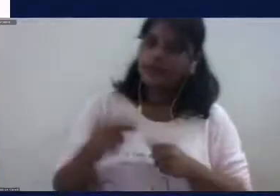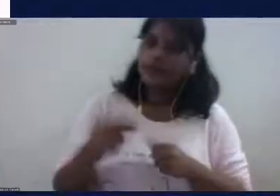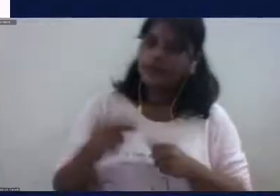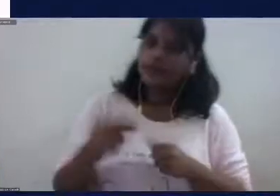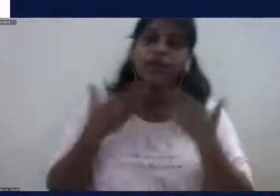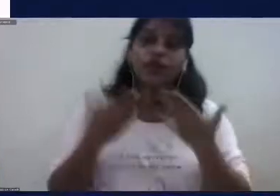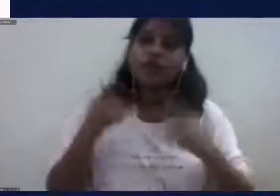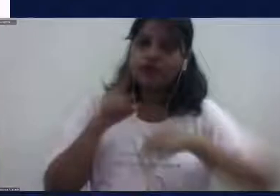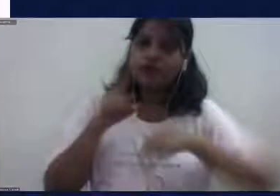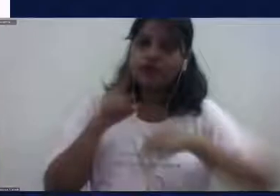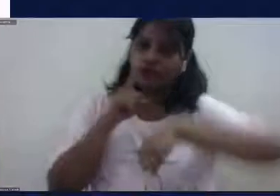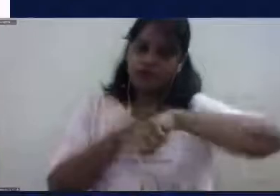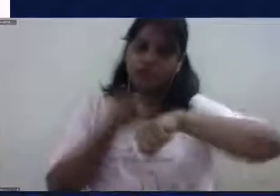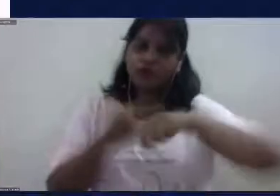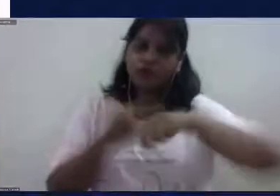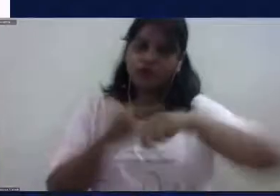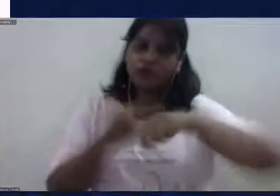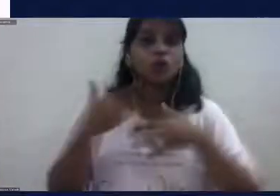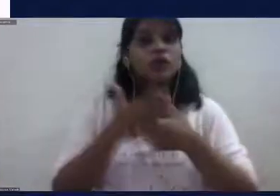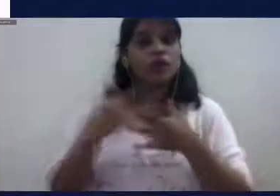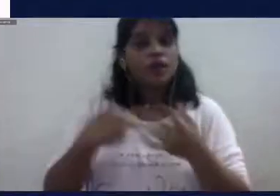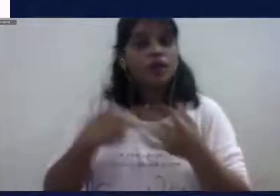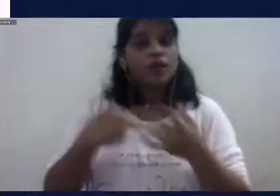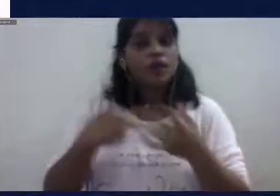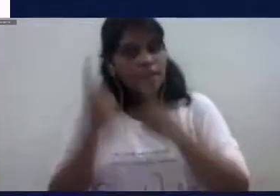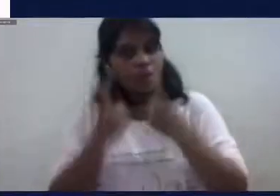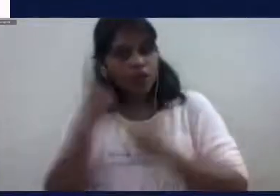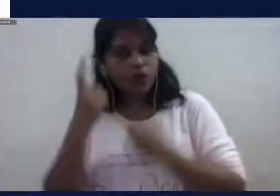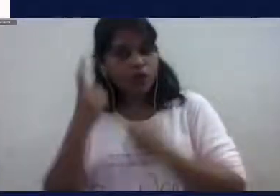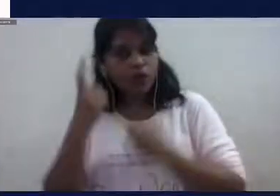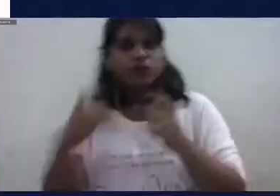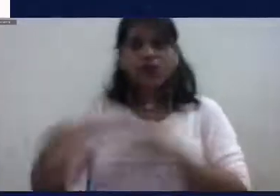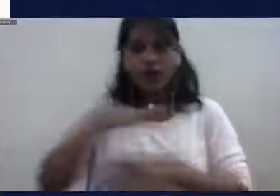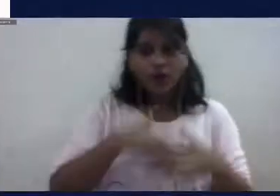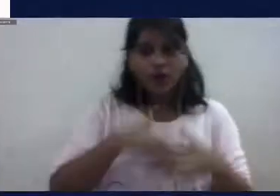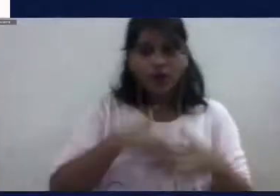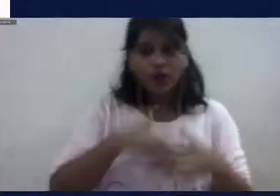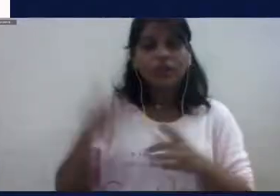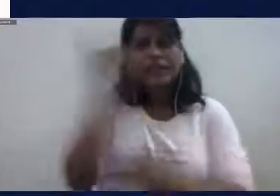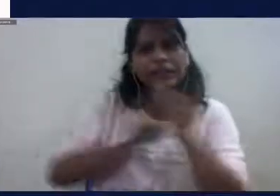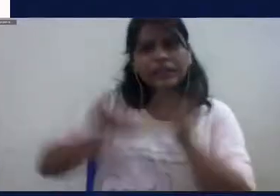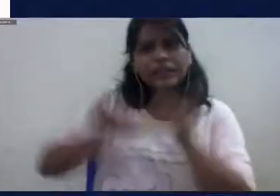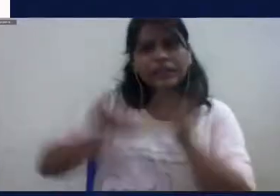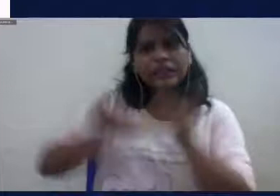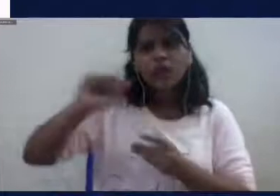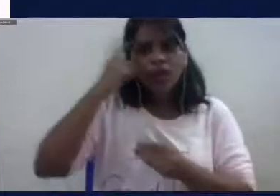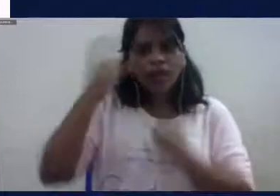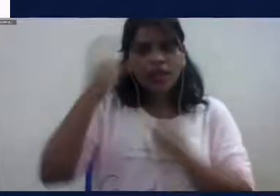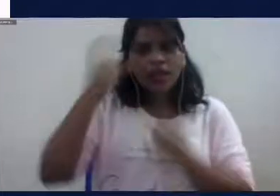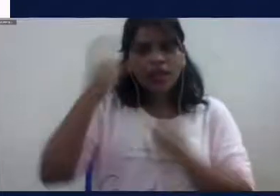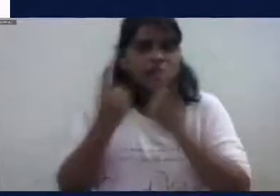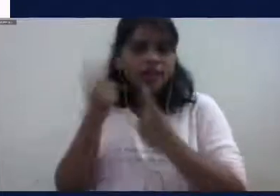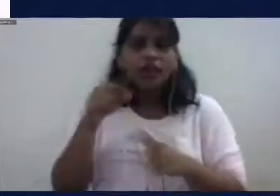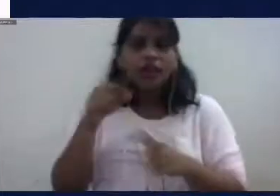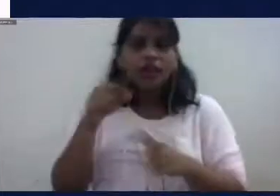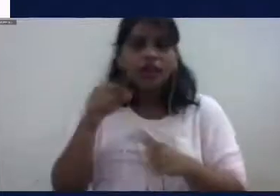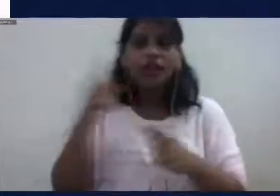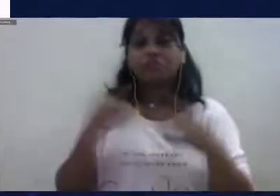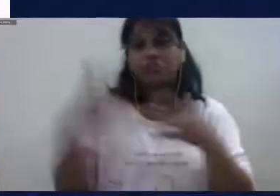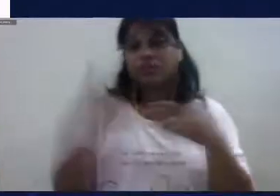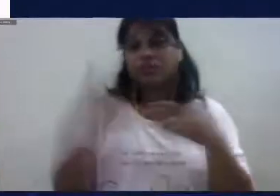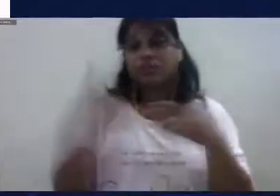you for this opportunity to share my thoughts around designing your thinking, or especially around leadership